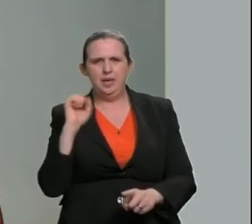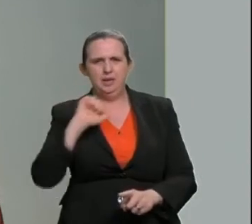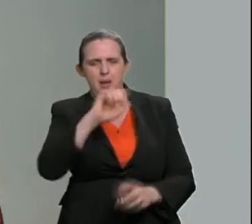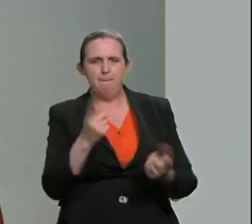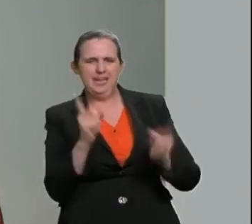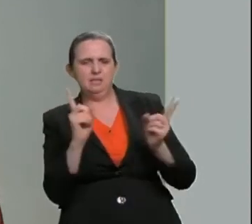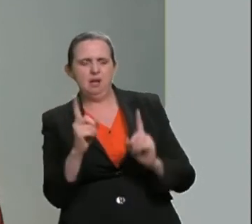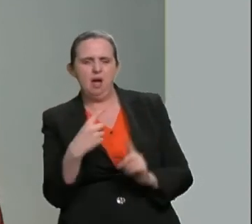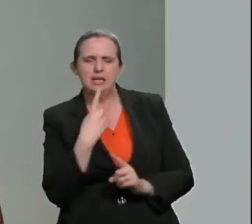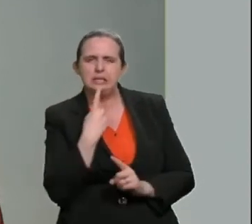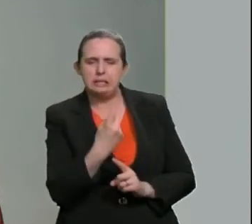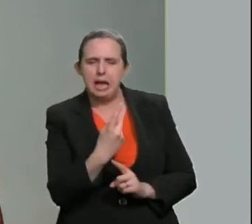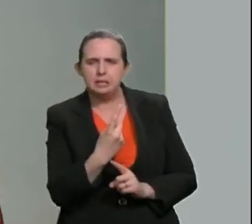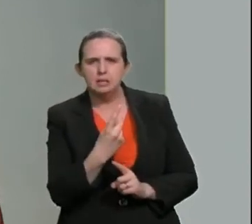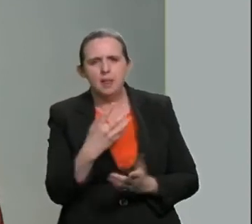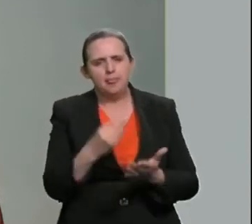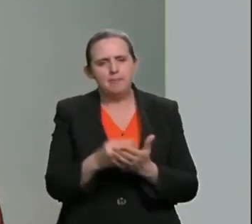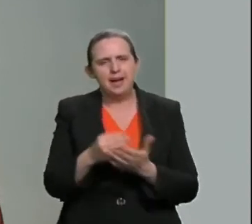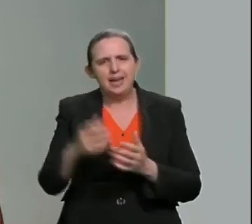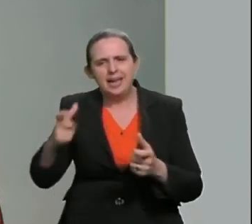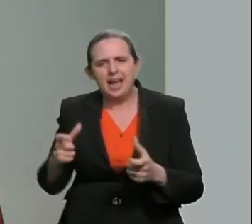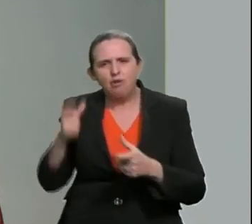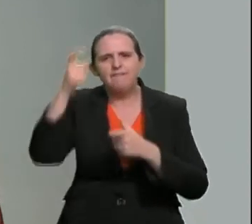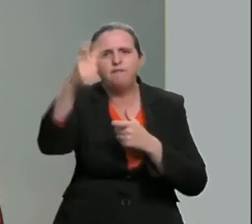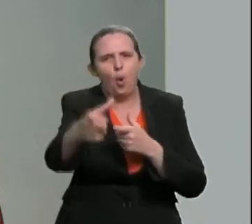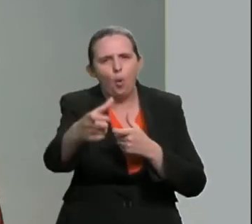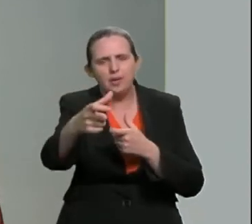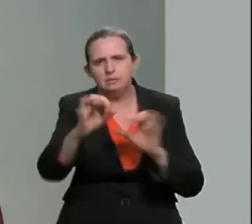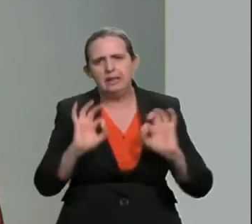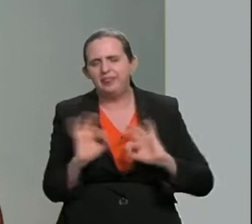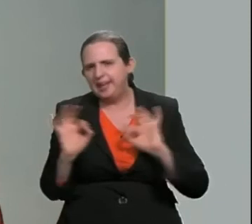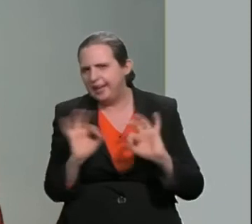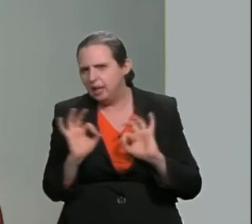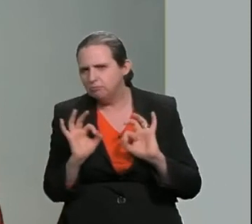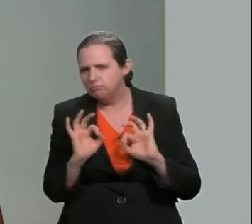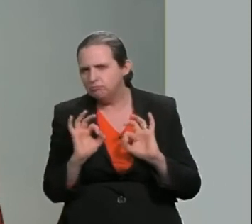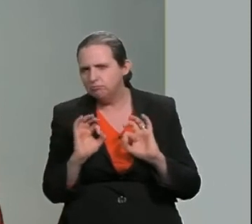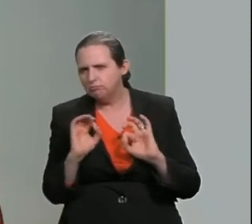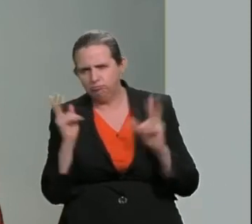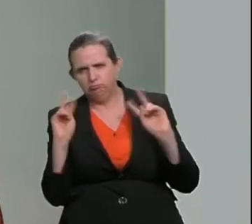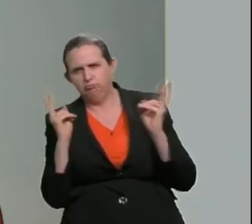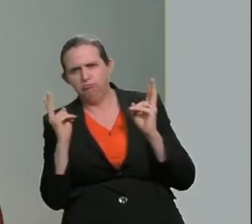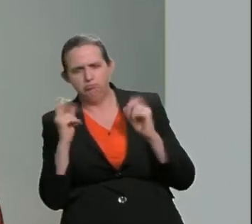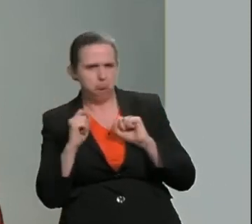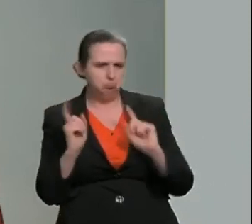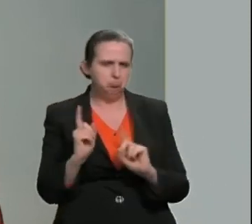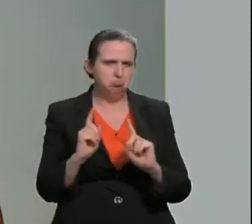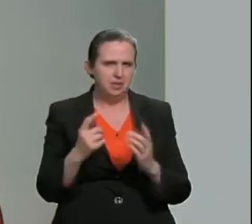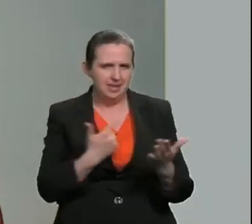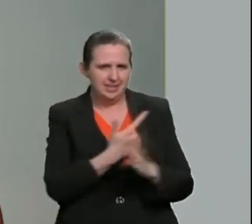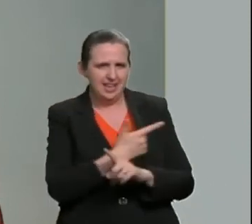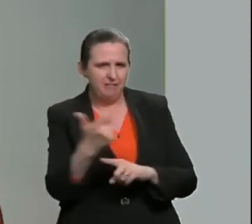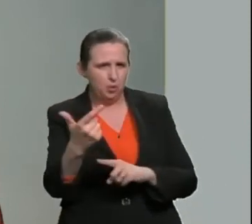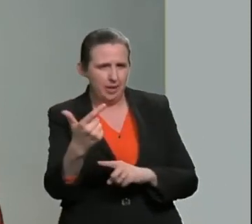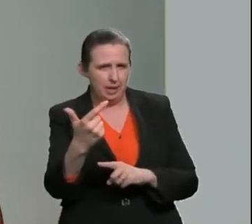would not be carried over from this financial year to next. With just 7 weeks to go, a